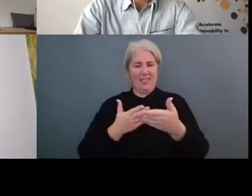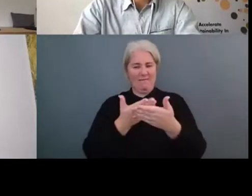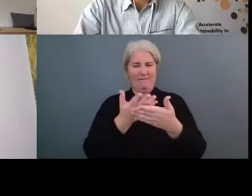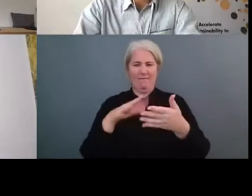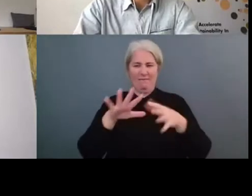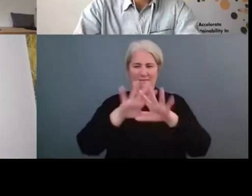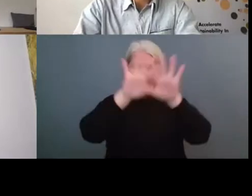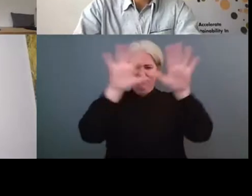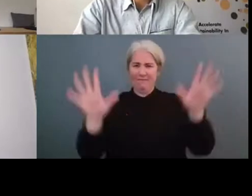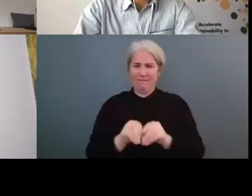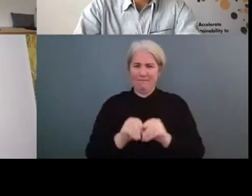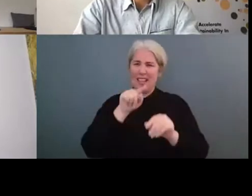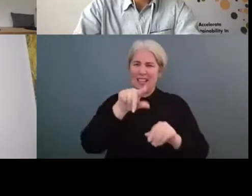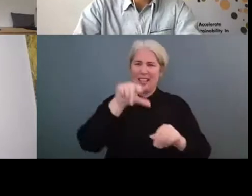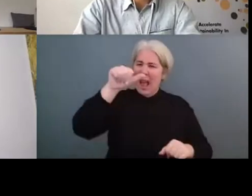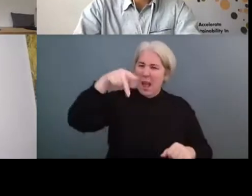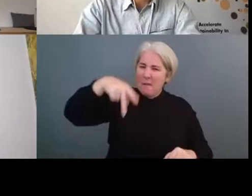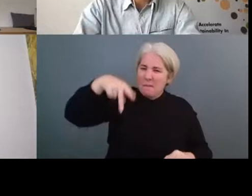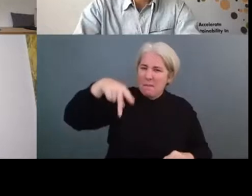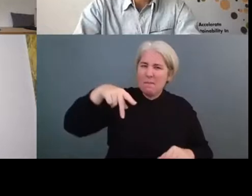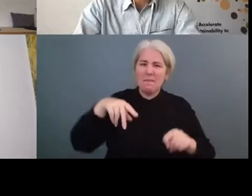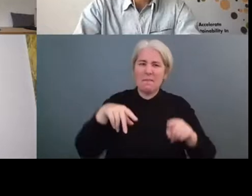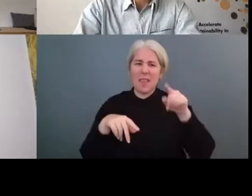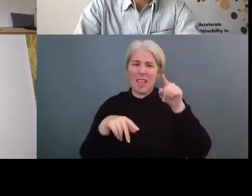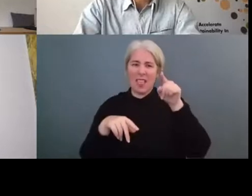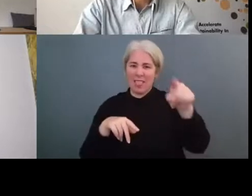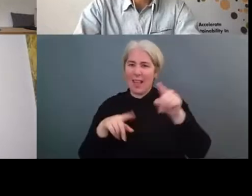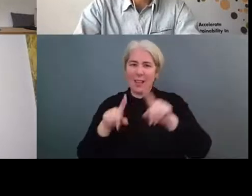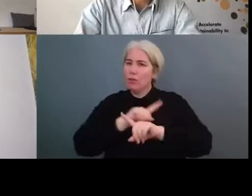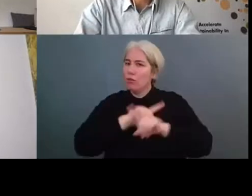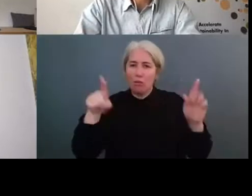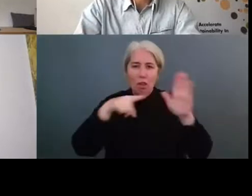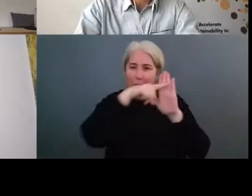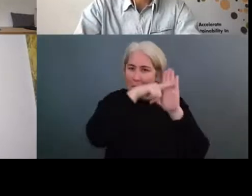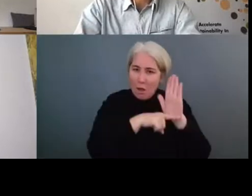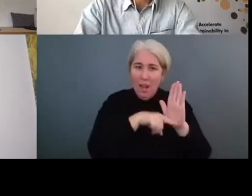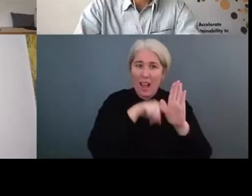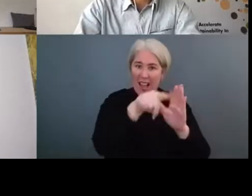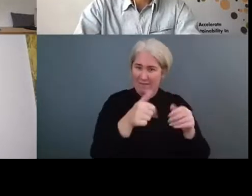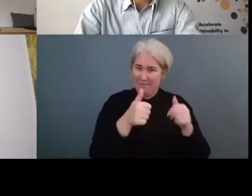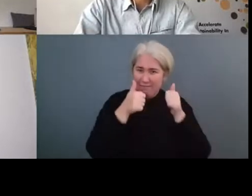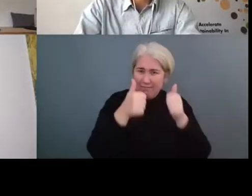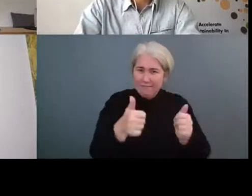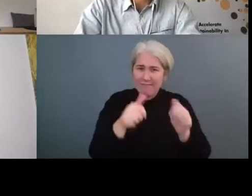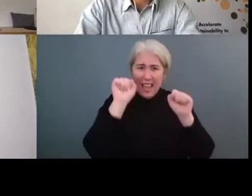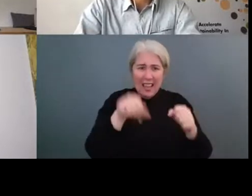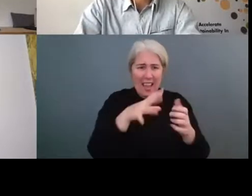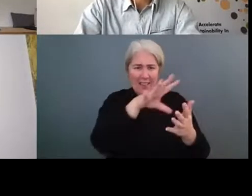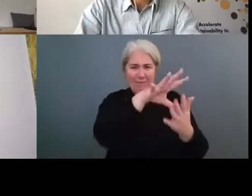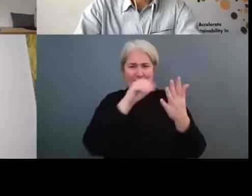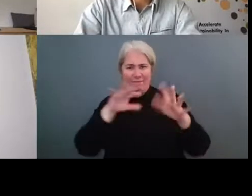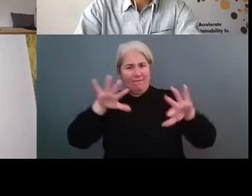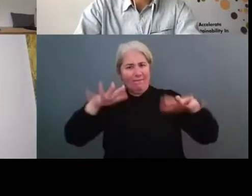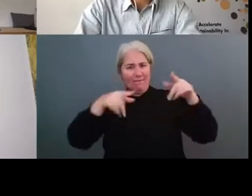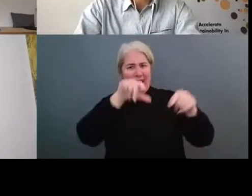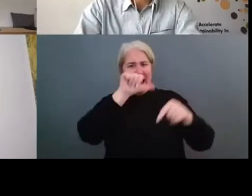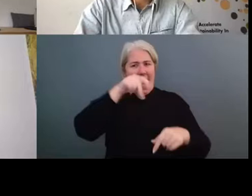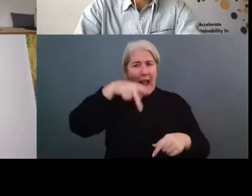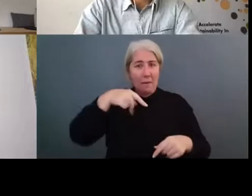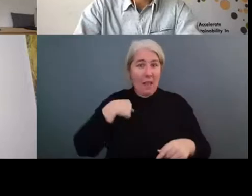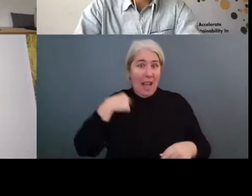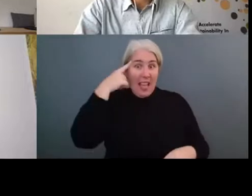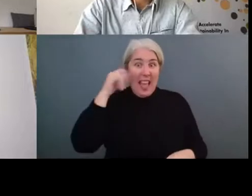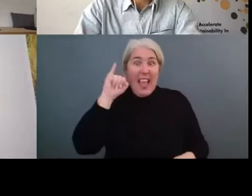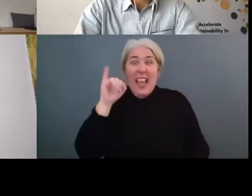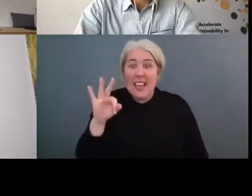not a policy. It's something we could use to raise awareness. I mean, I will give my example. If